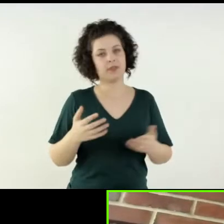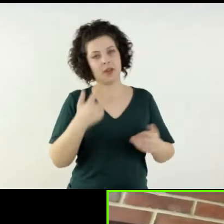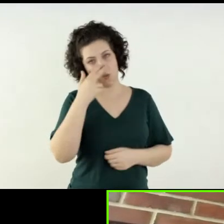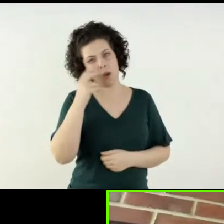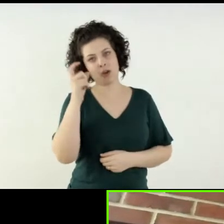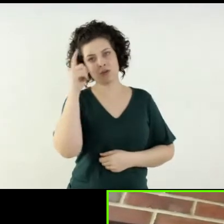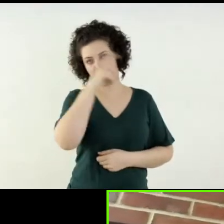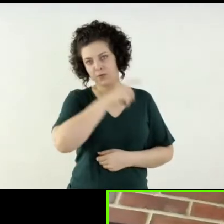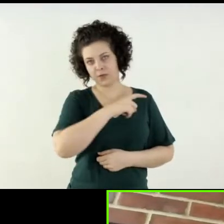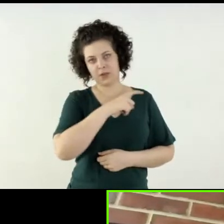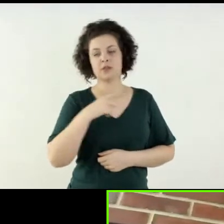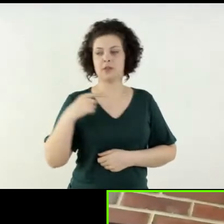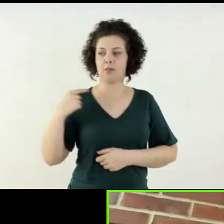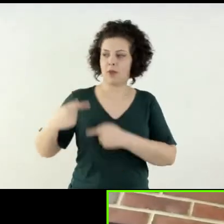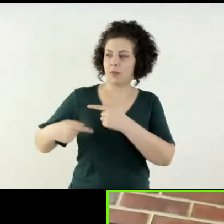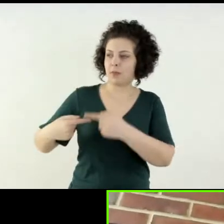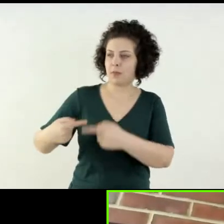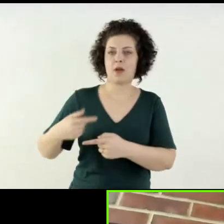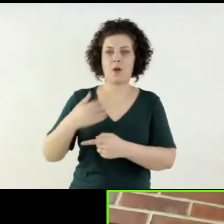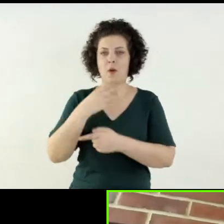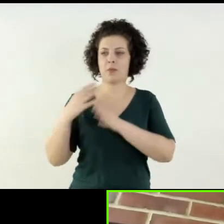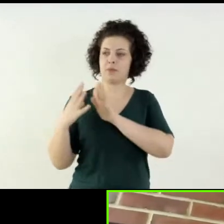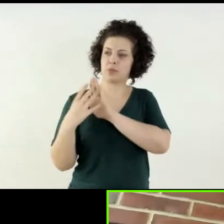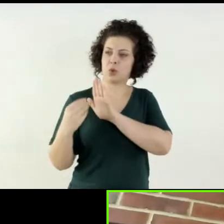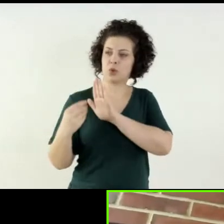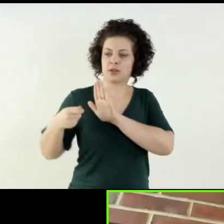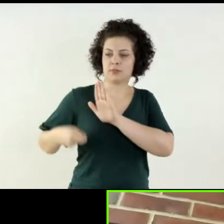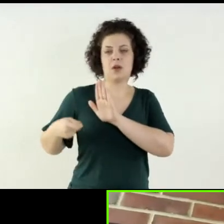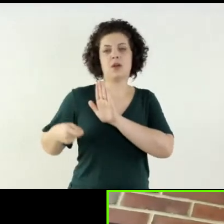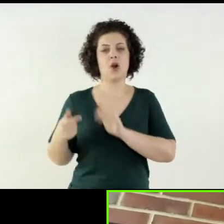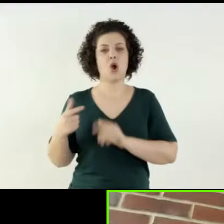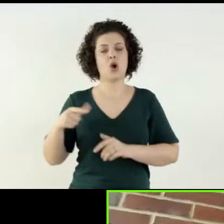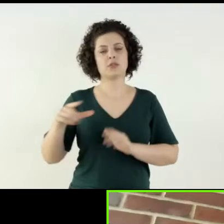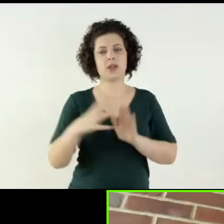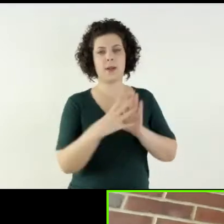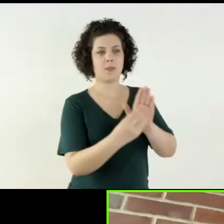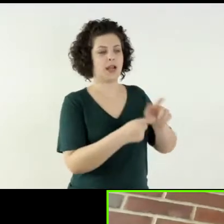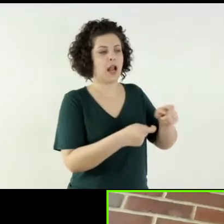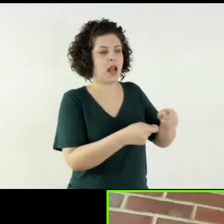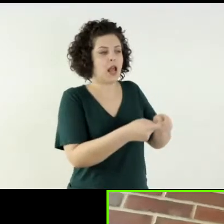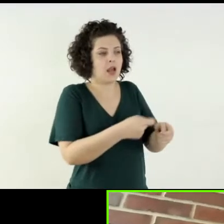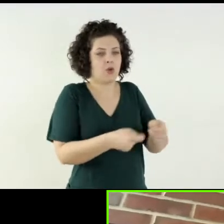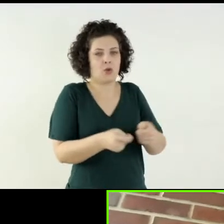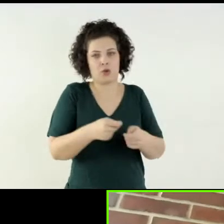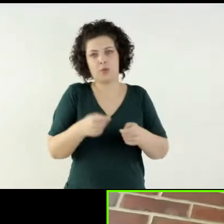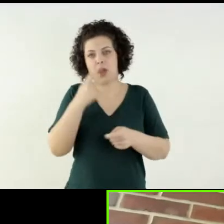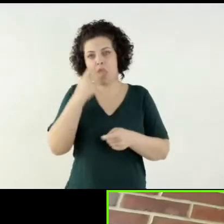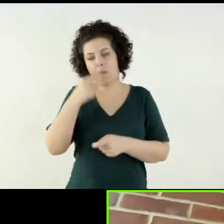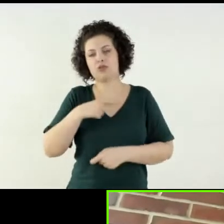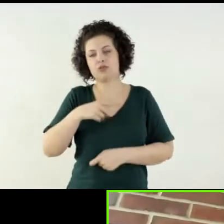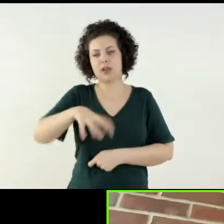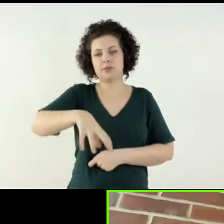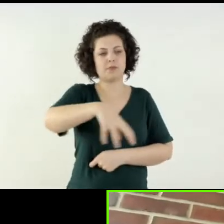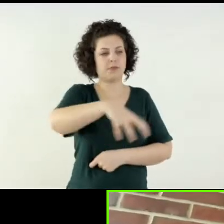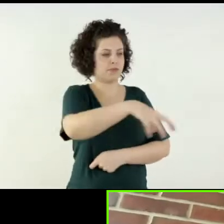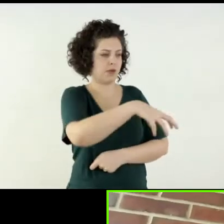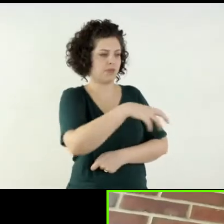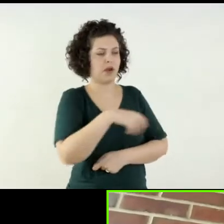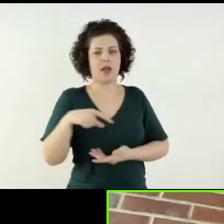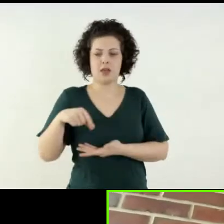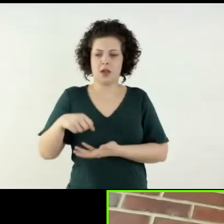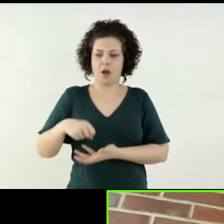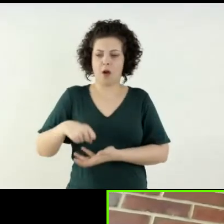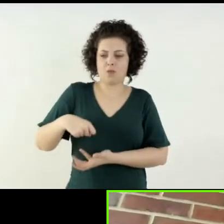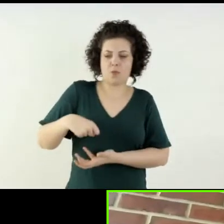We maybe have other economic models beyond capitalism that we can look to. And so sort of